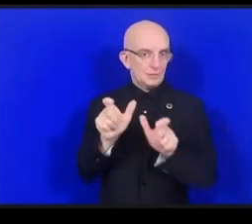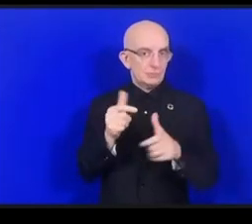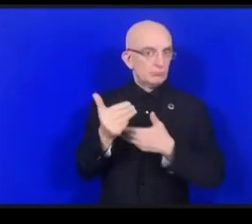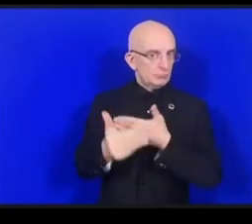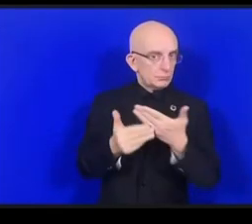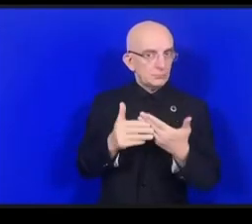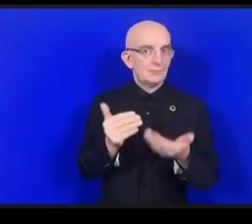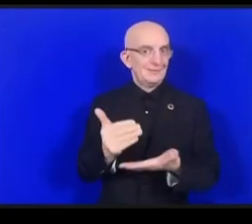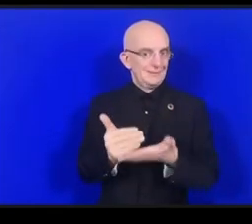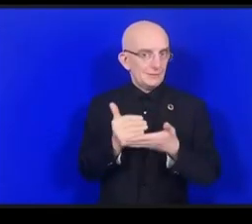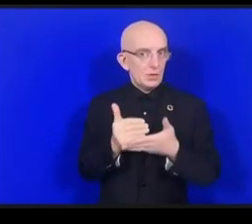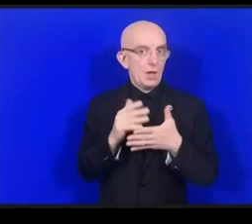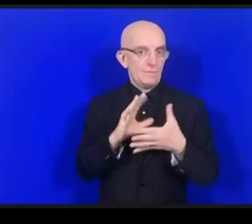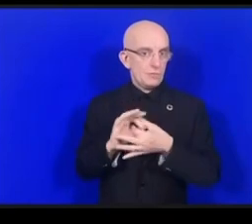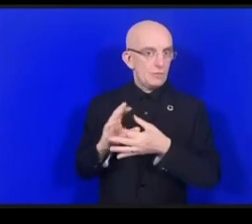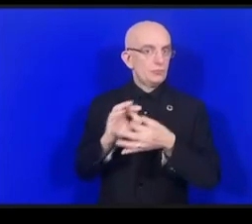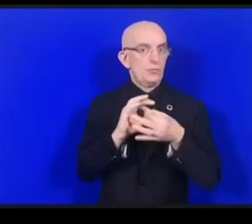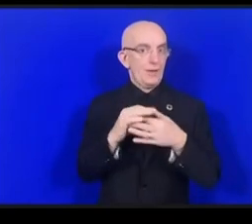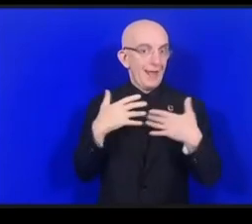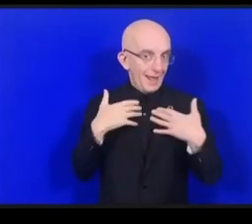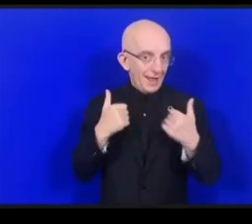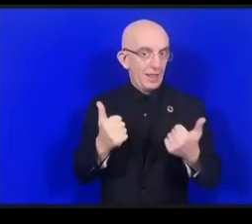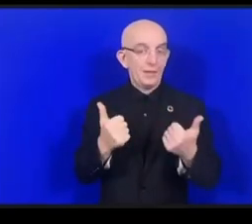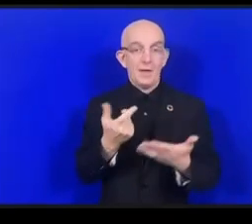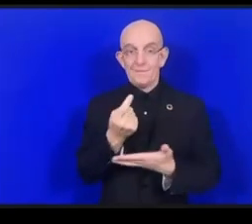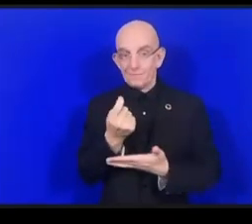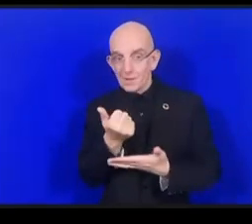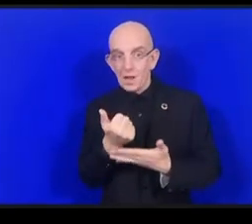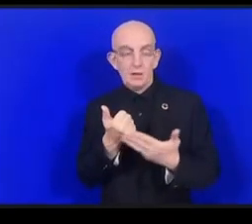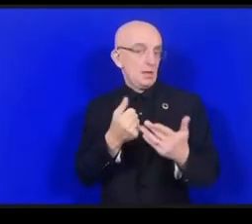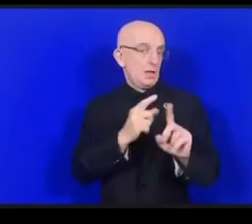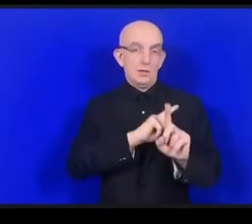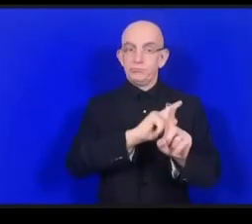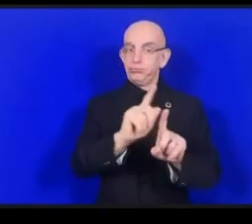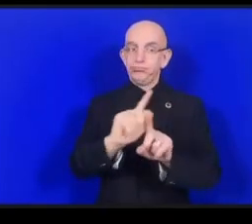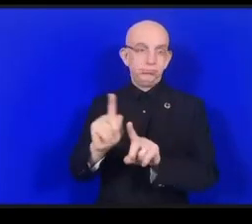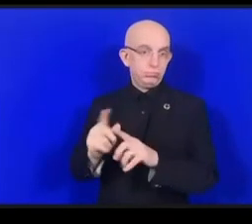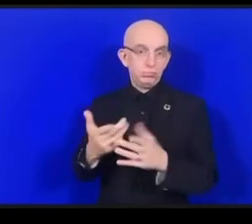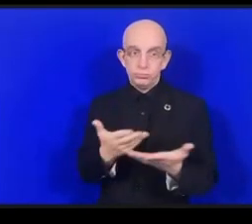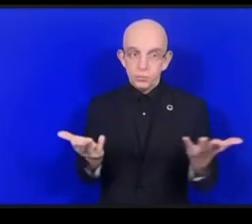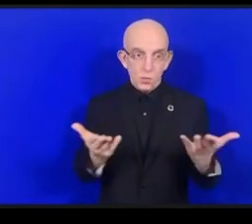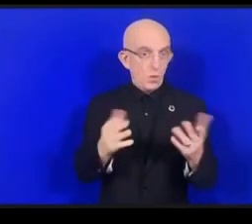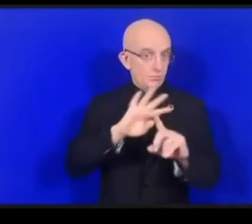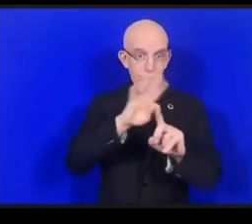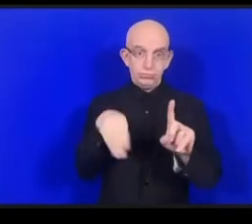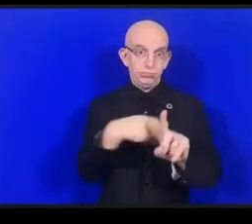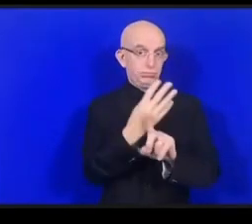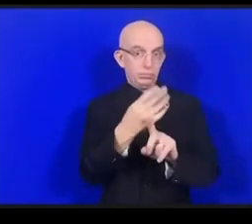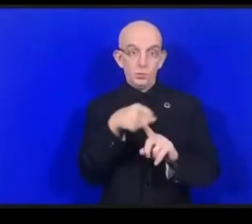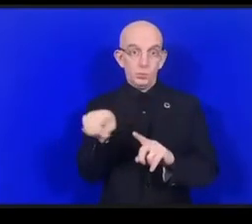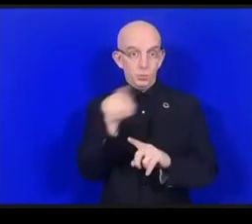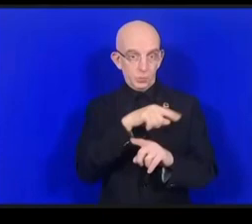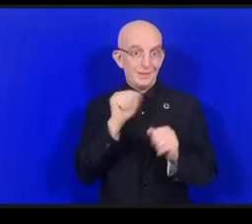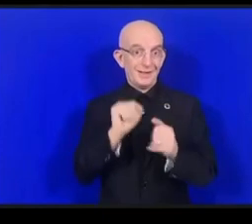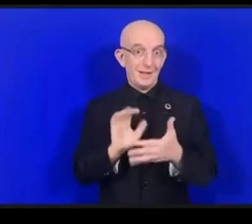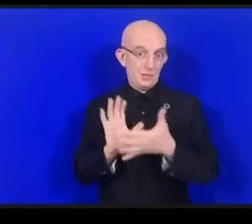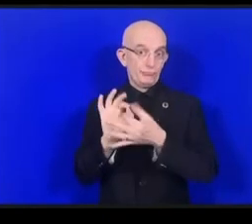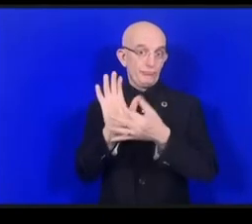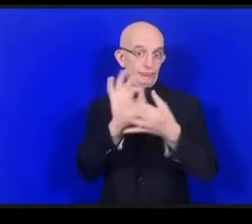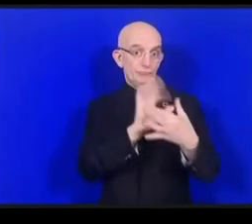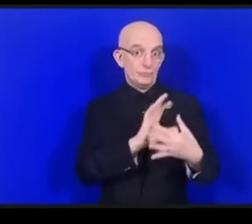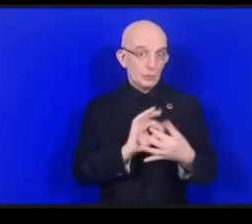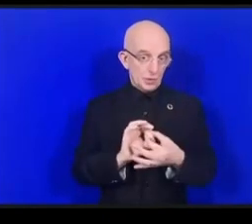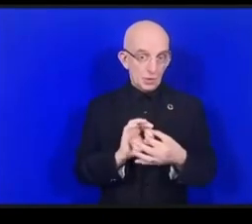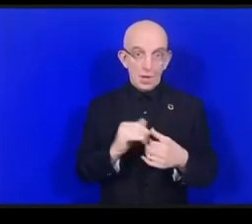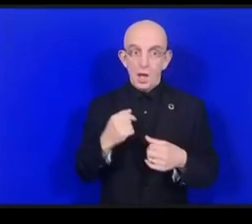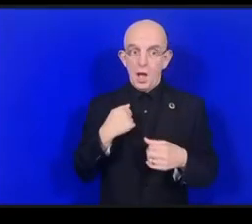we think our work will contribute to. So I hope that if I've gone over 90 seconds, do apologize, but we're doing so much.